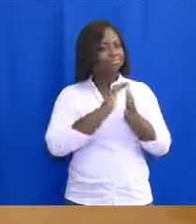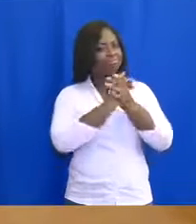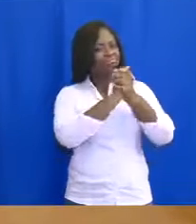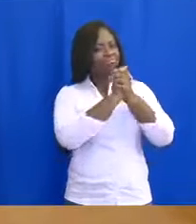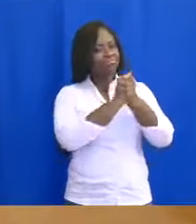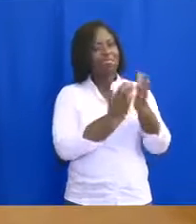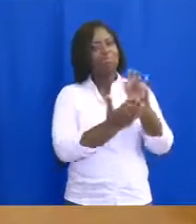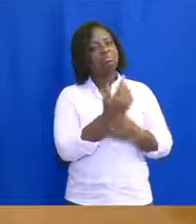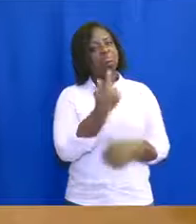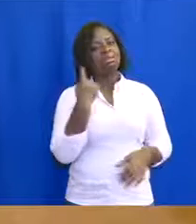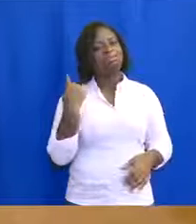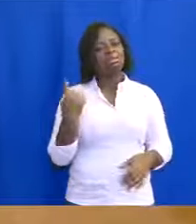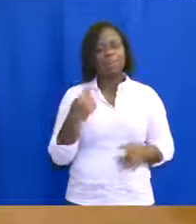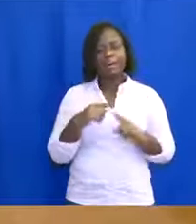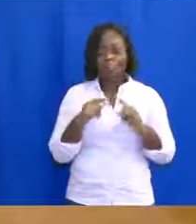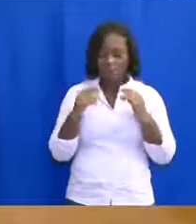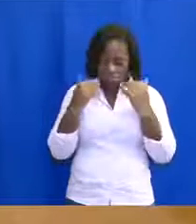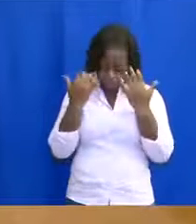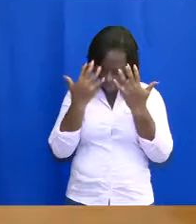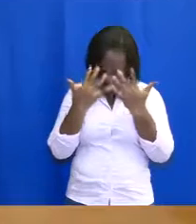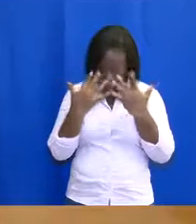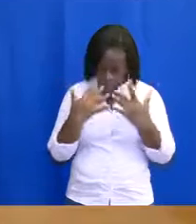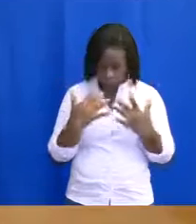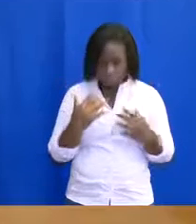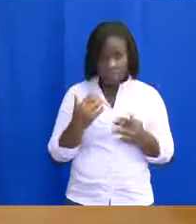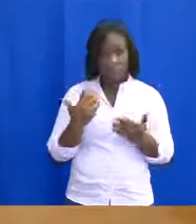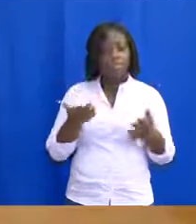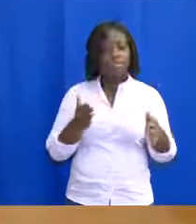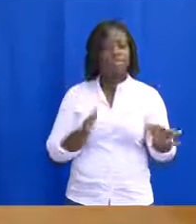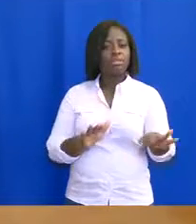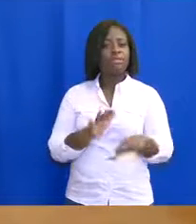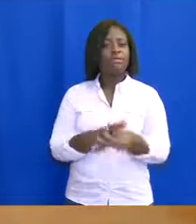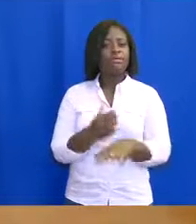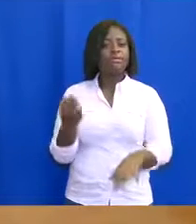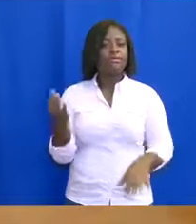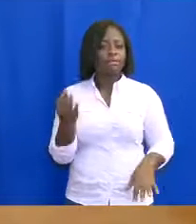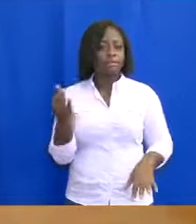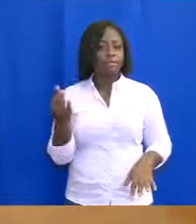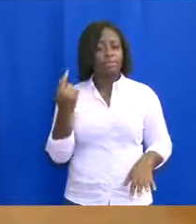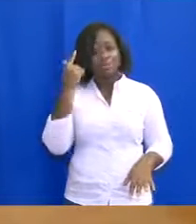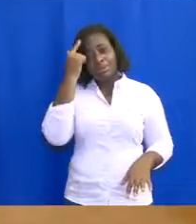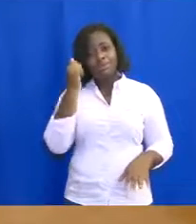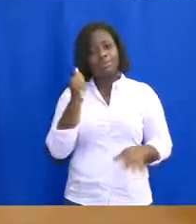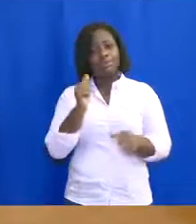bi efe ni ke ye yano ni modromo